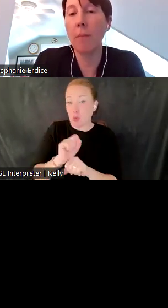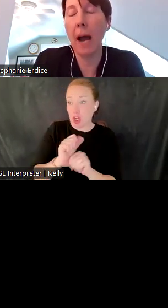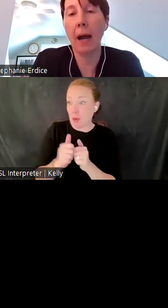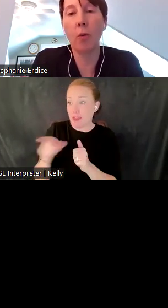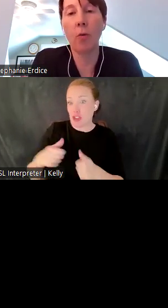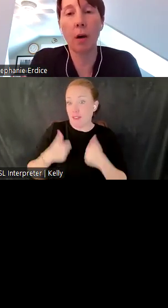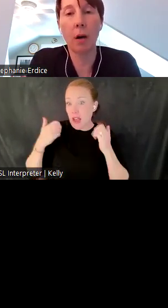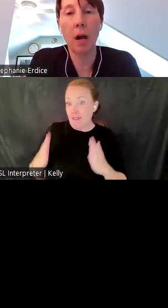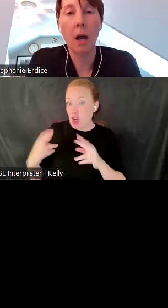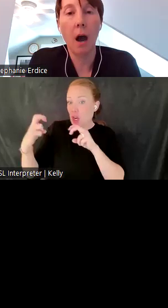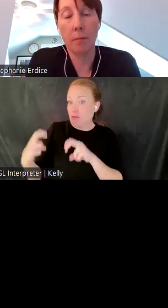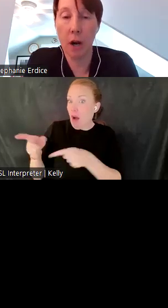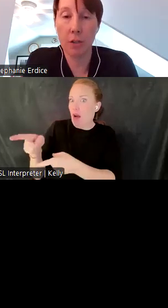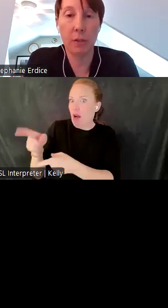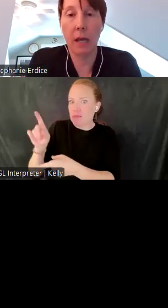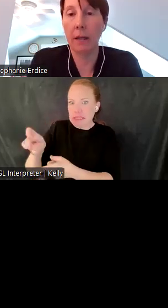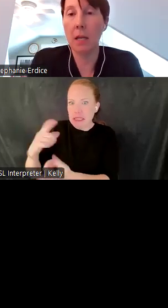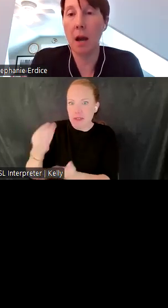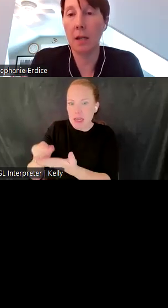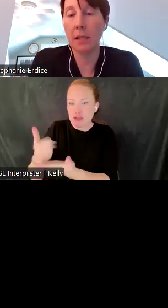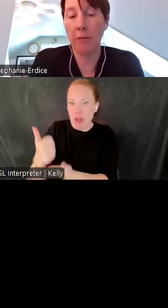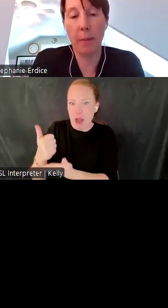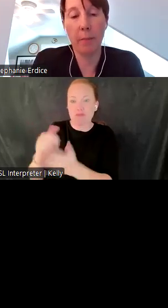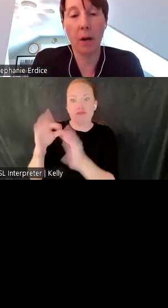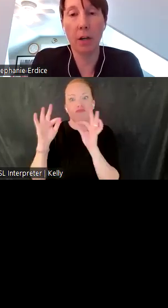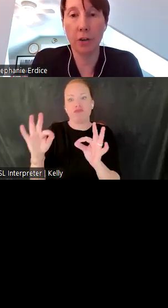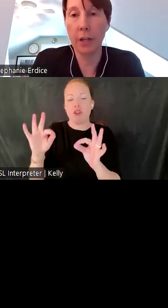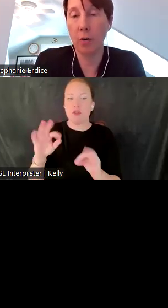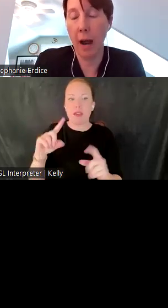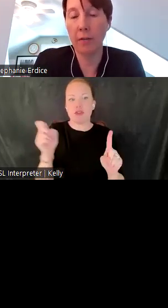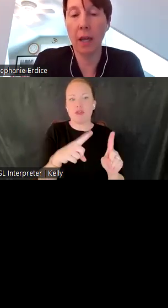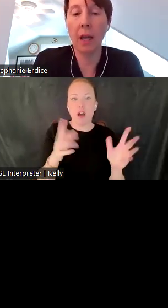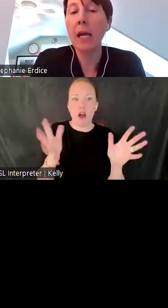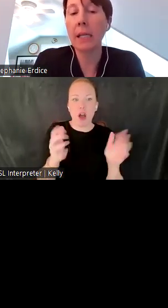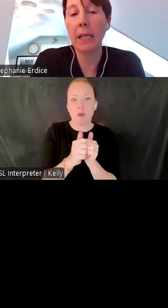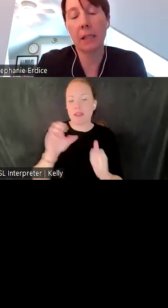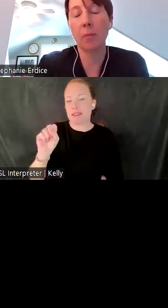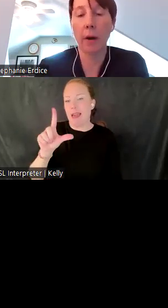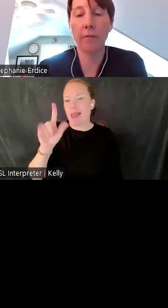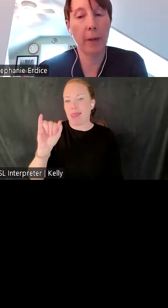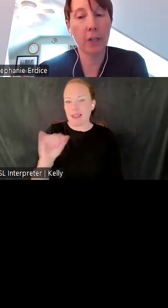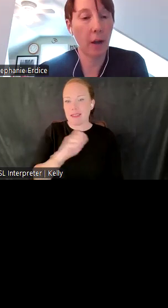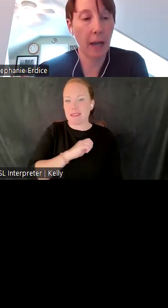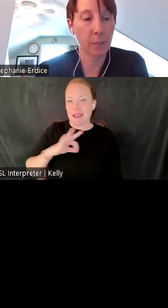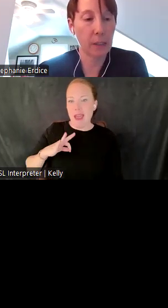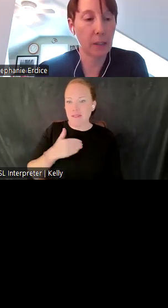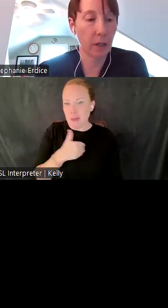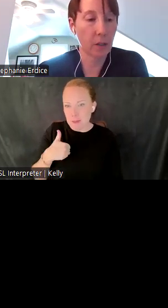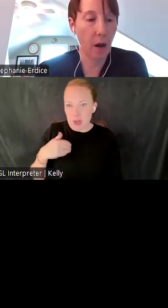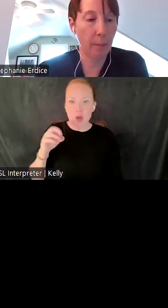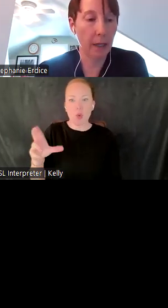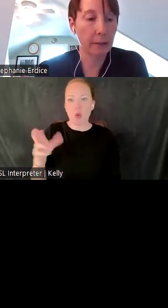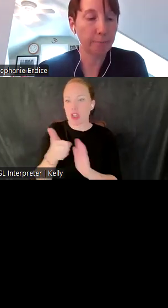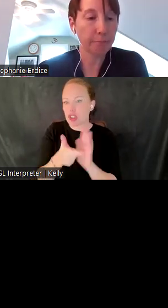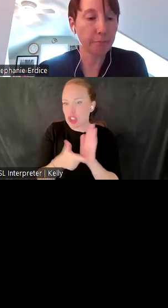this, you can go back or talk to a SALI staff member, attorney, or advocate to get some more information on that